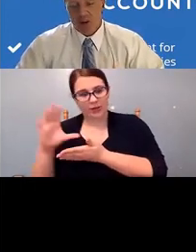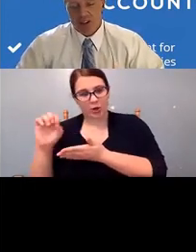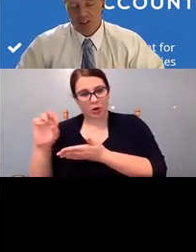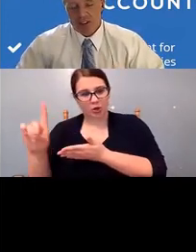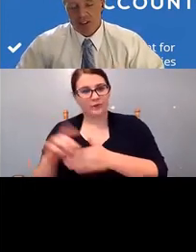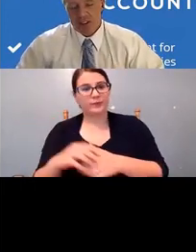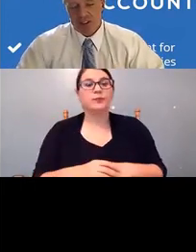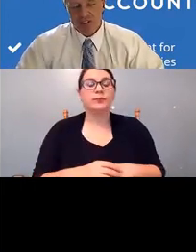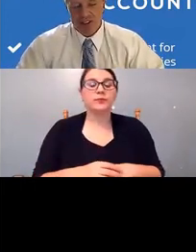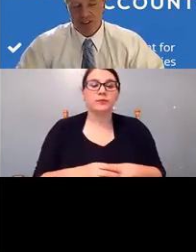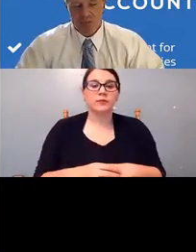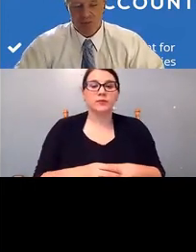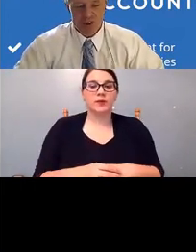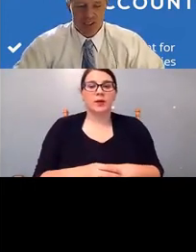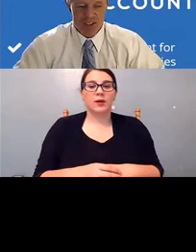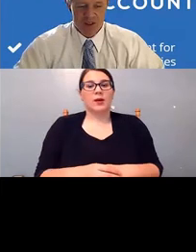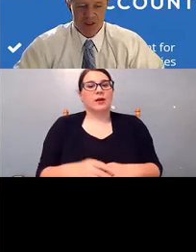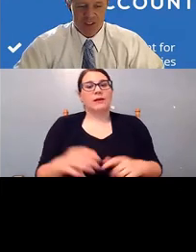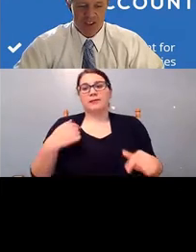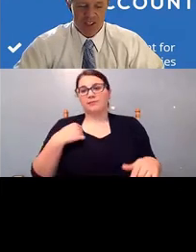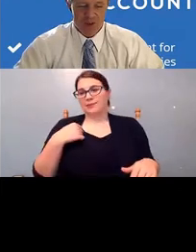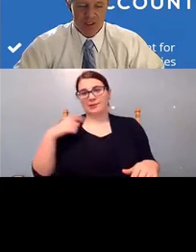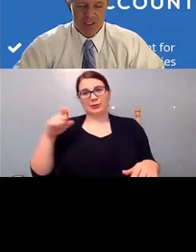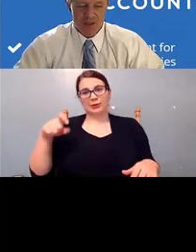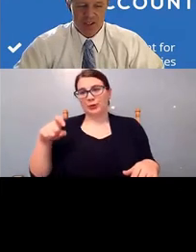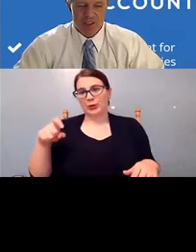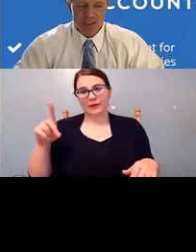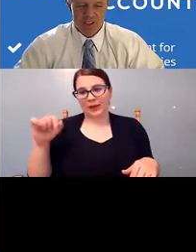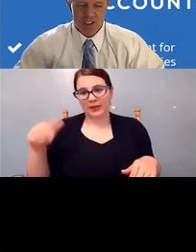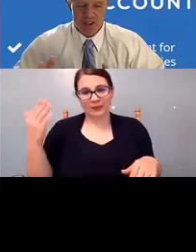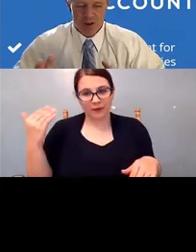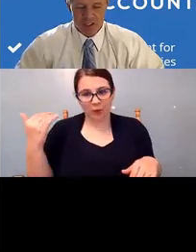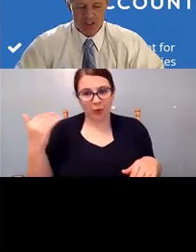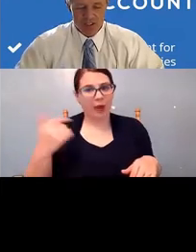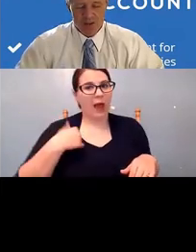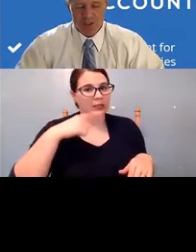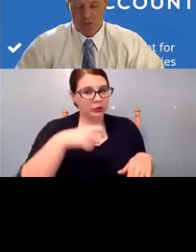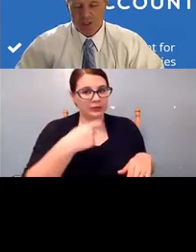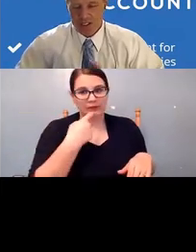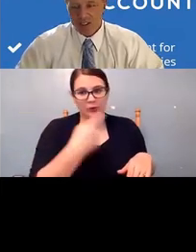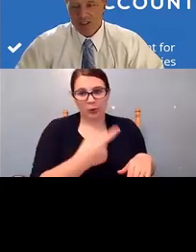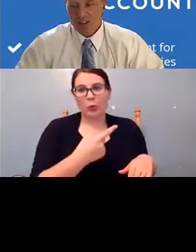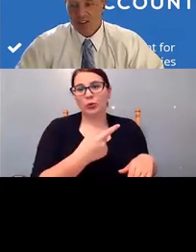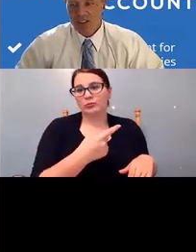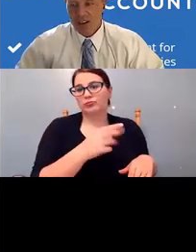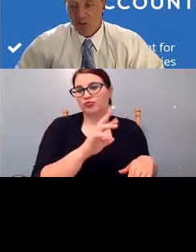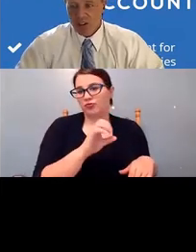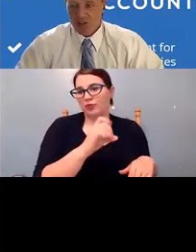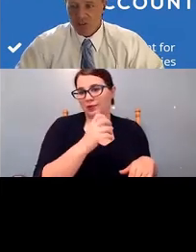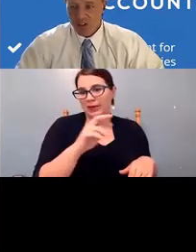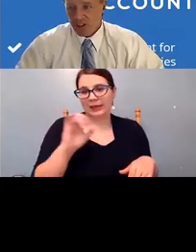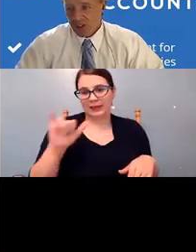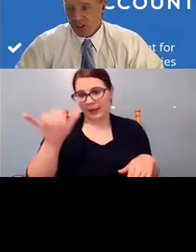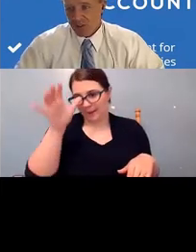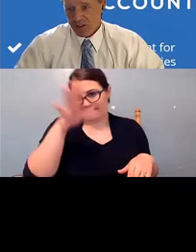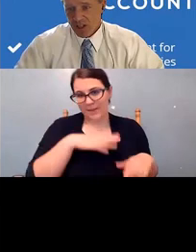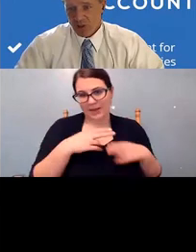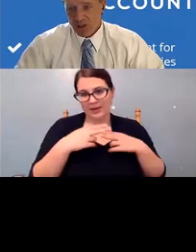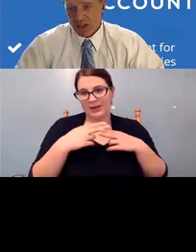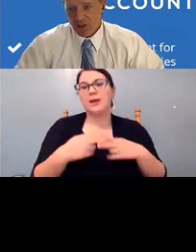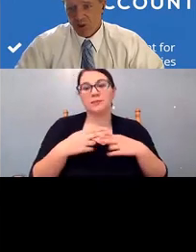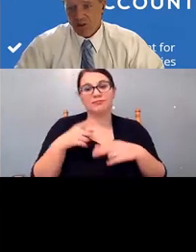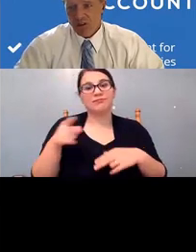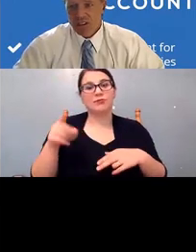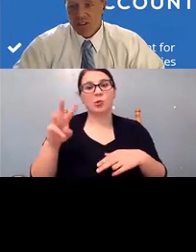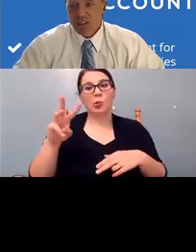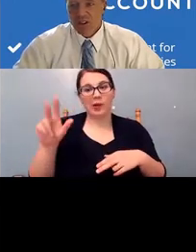And I apologize, I should have done this beforehand. I know I was going to talk to Roxanne about this, what his name is, but he is a West Virginia WVABLE